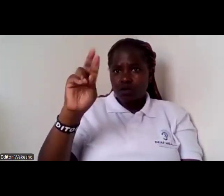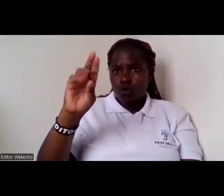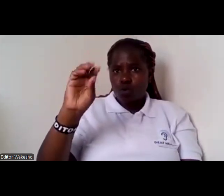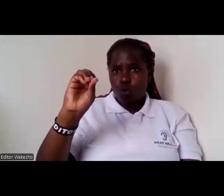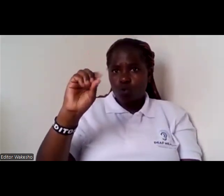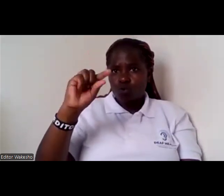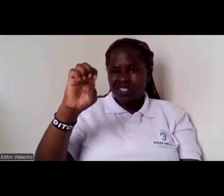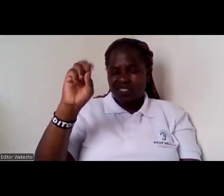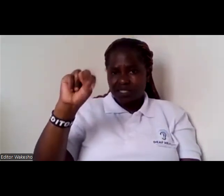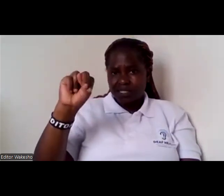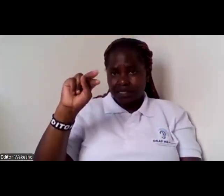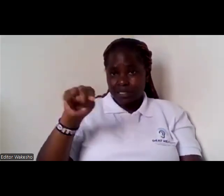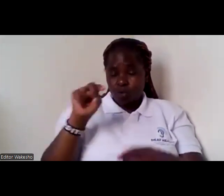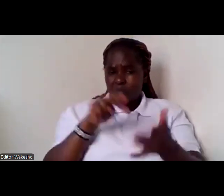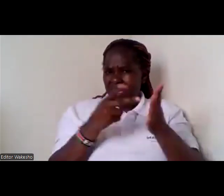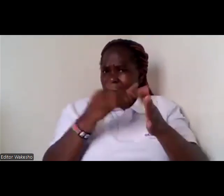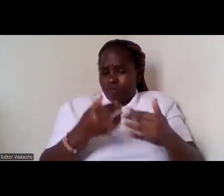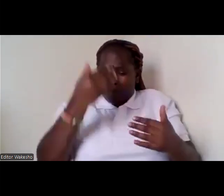maybe who have had a stroke,